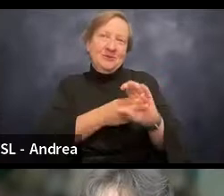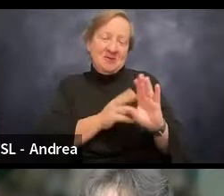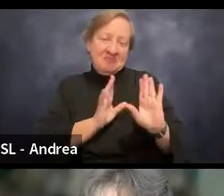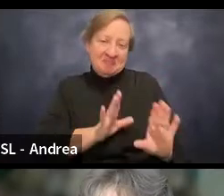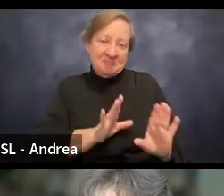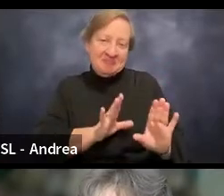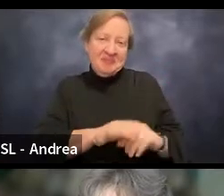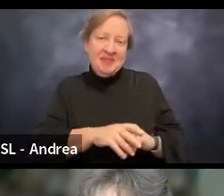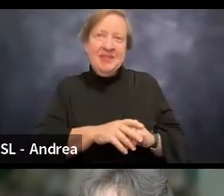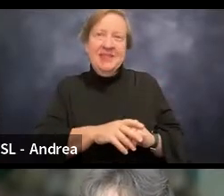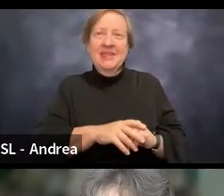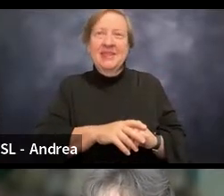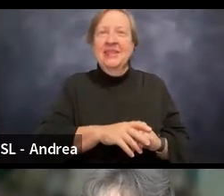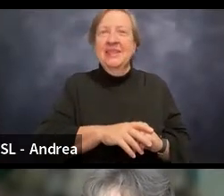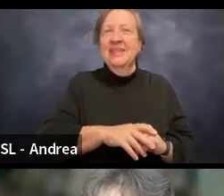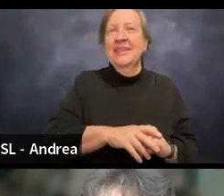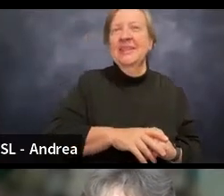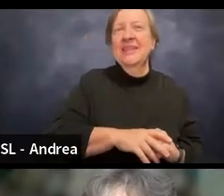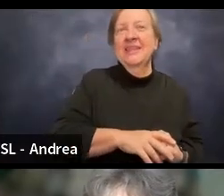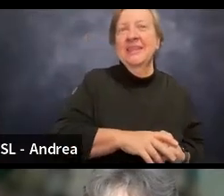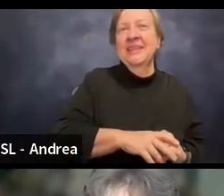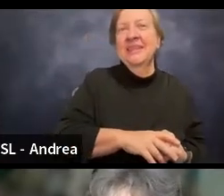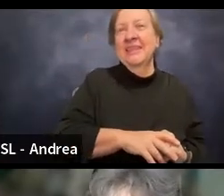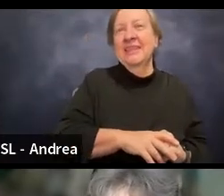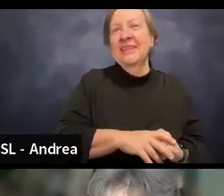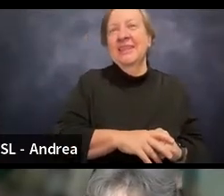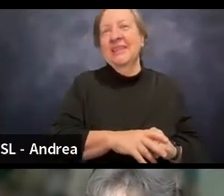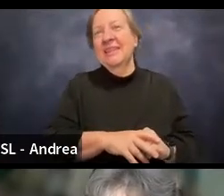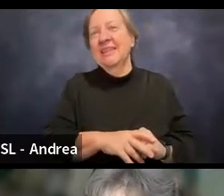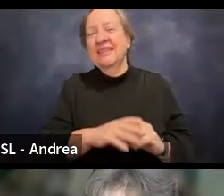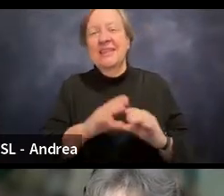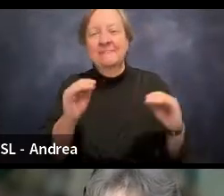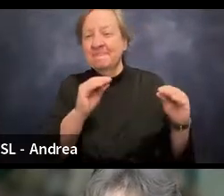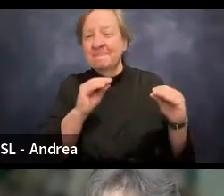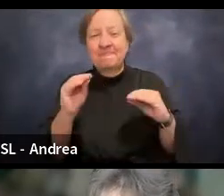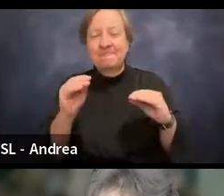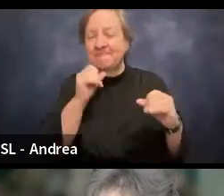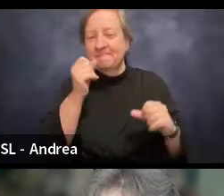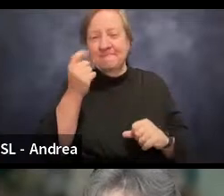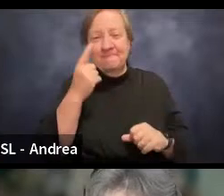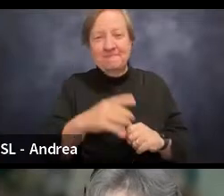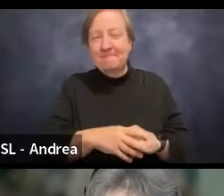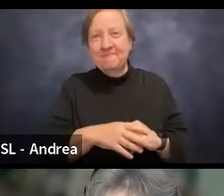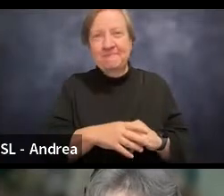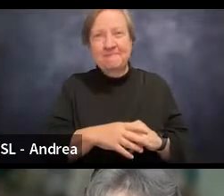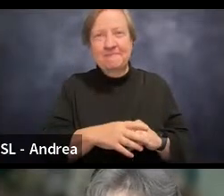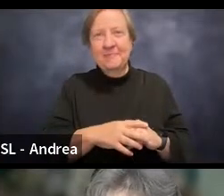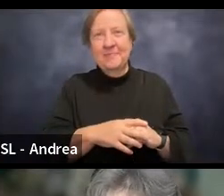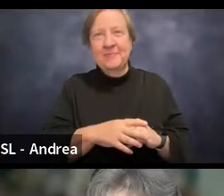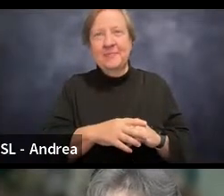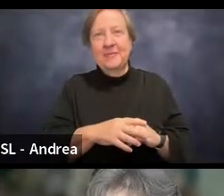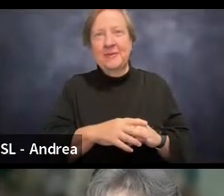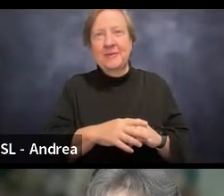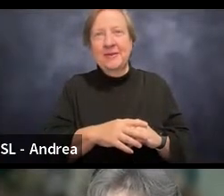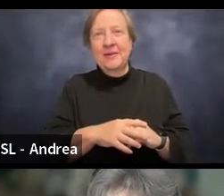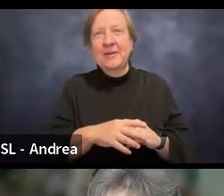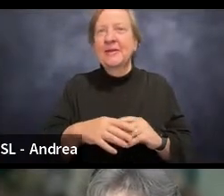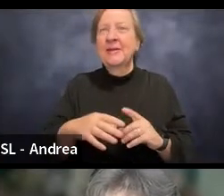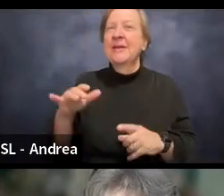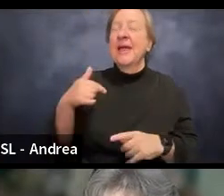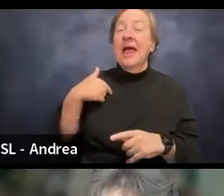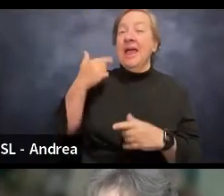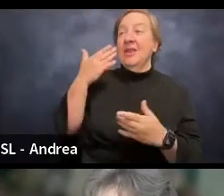So everyone was excited. Chess, you know, something like that. I'm not quite sure how to follow